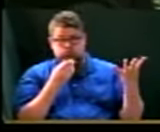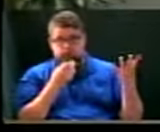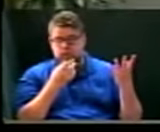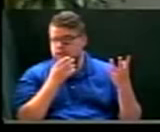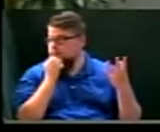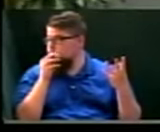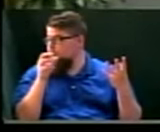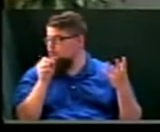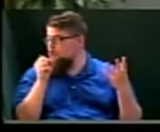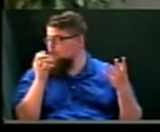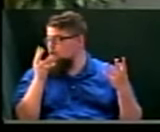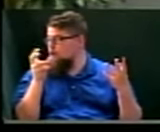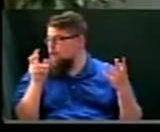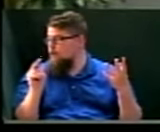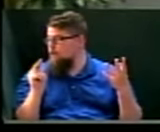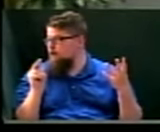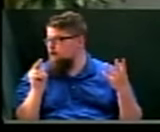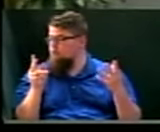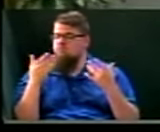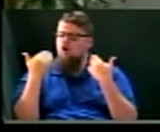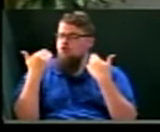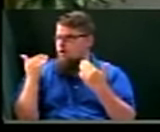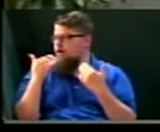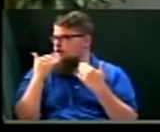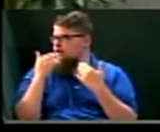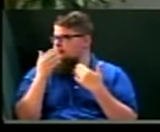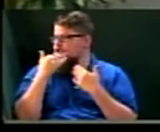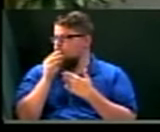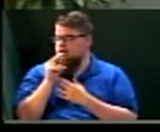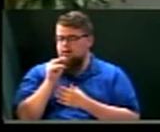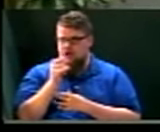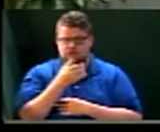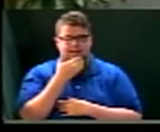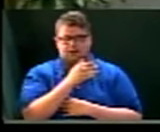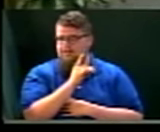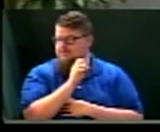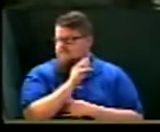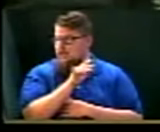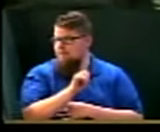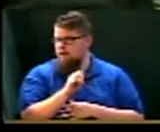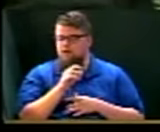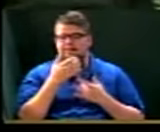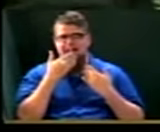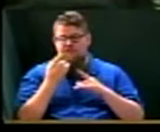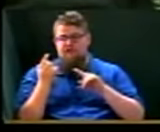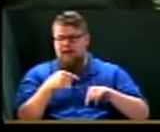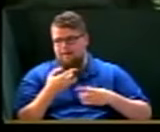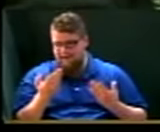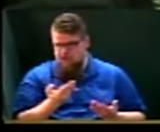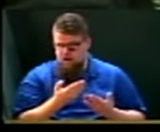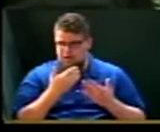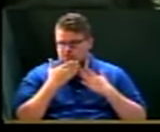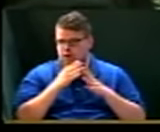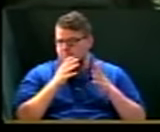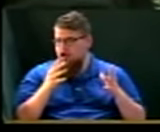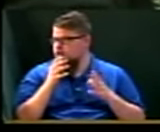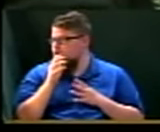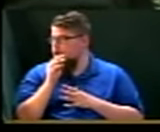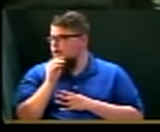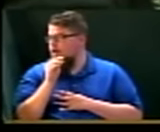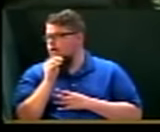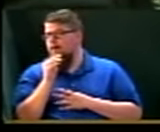Owen, can you let Ms.? Go ahead. Thank you, Natasha, and thank you, Debbie. We appreciate you being here. Thank you very much. Madam